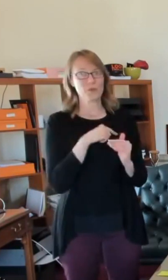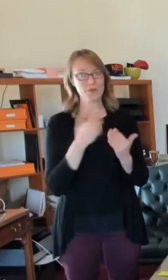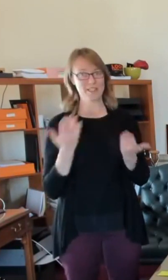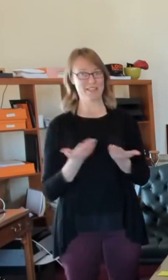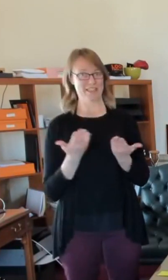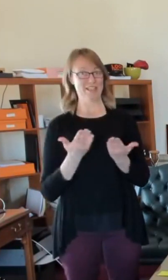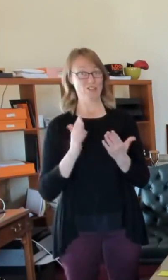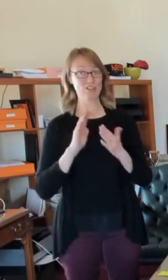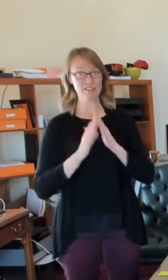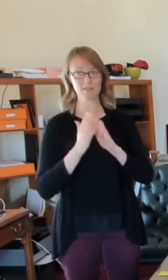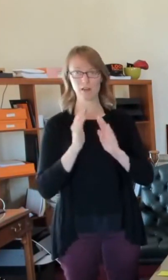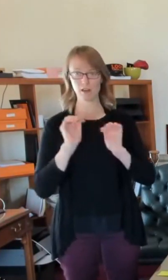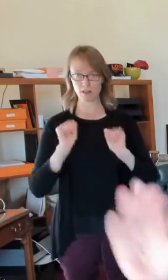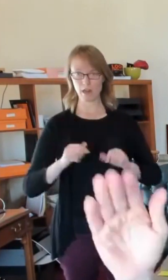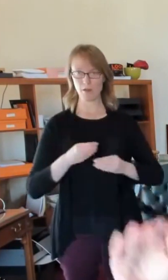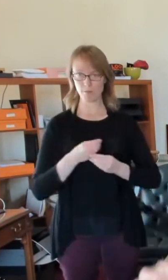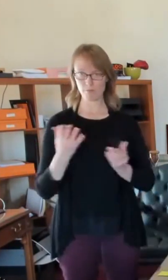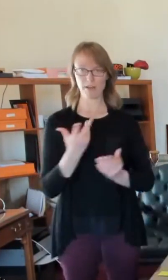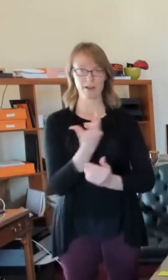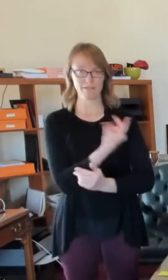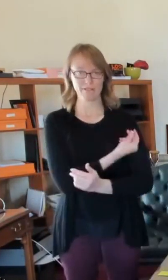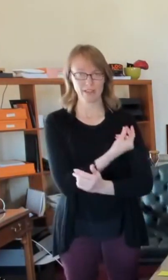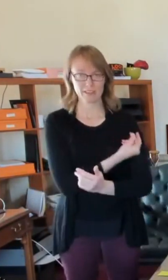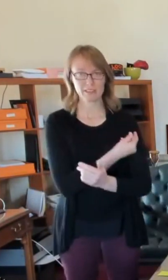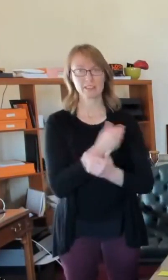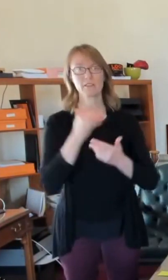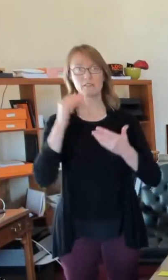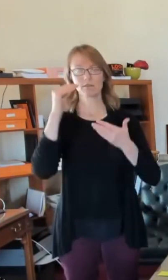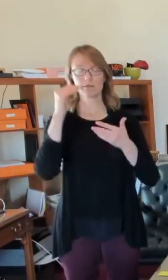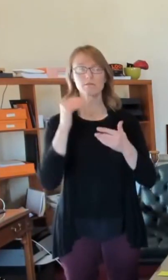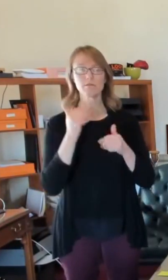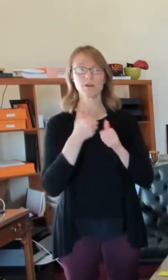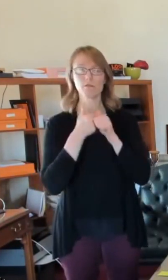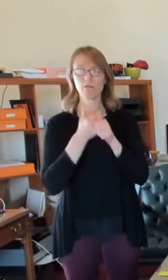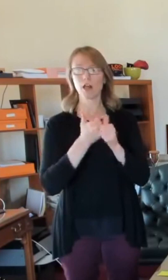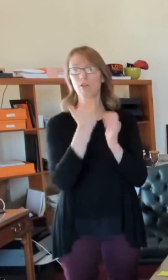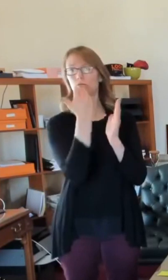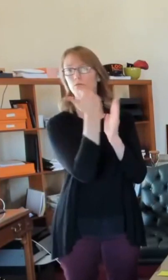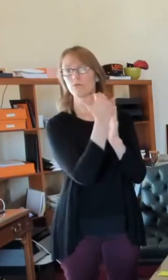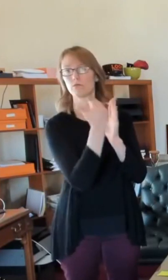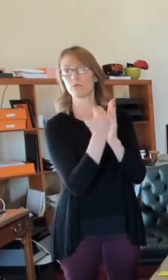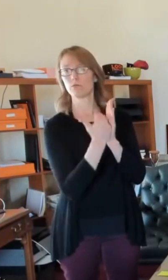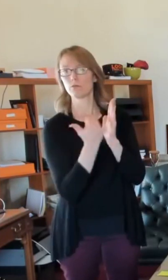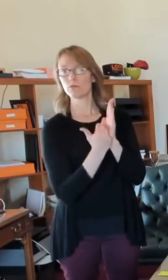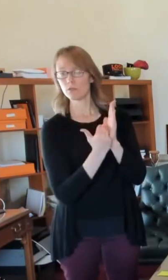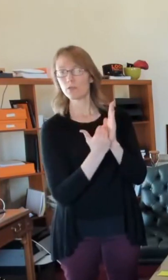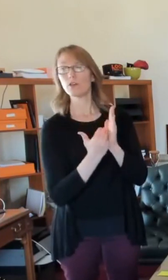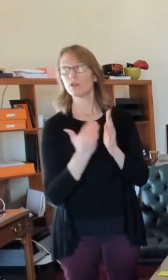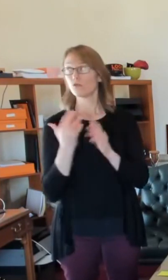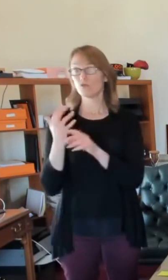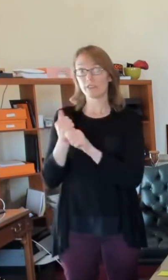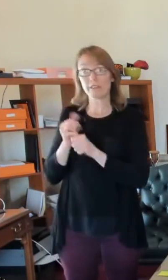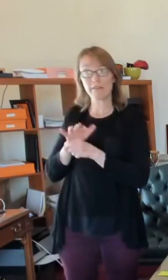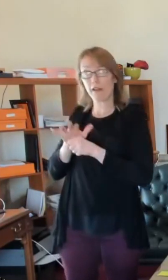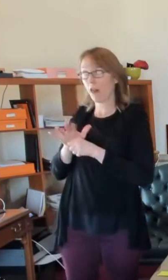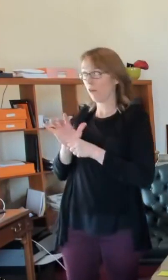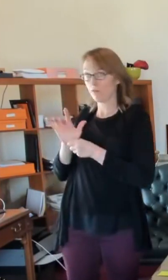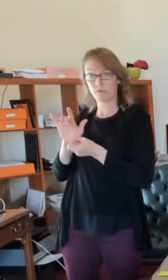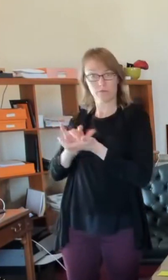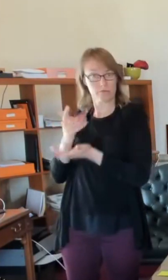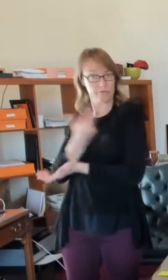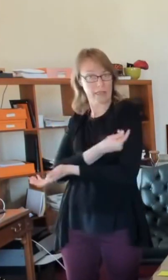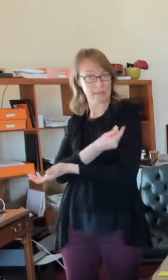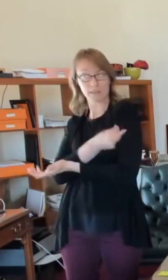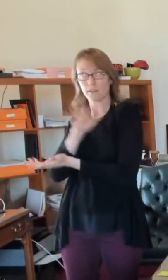to vaccinate based on the tiers and get enough vaccinations so that we can get all of the seniors